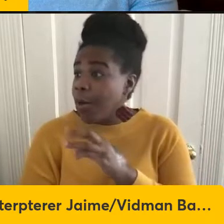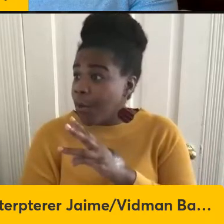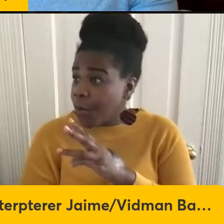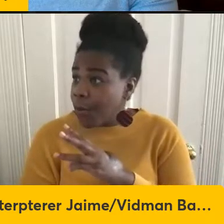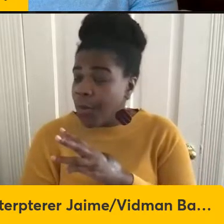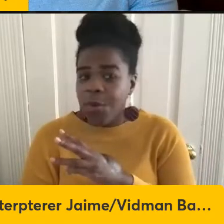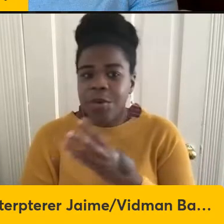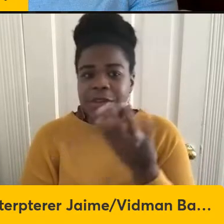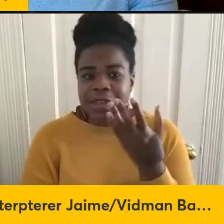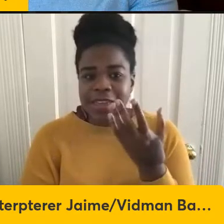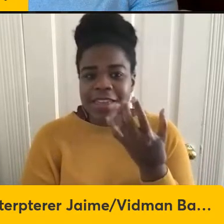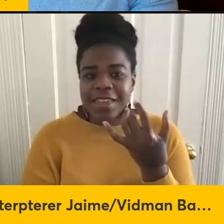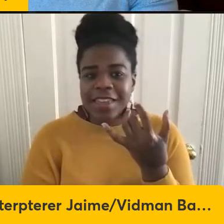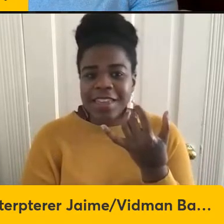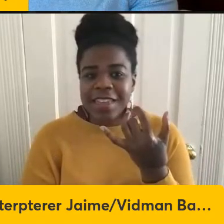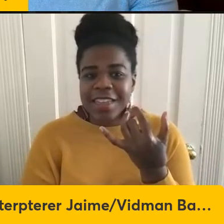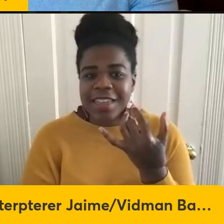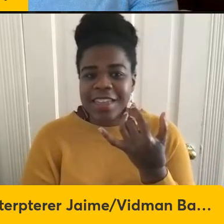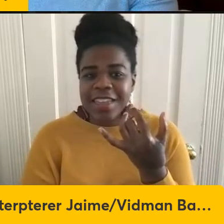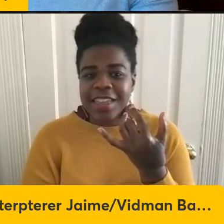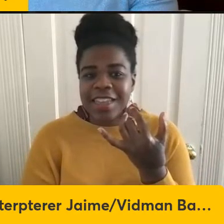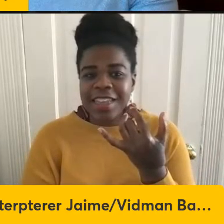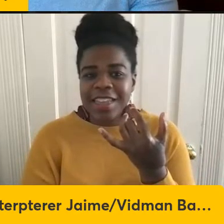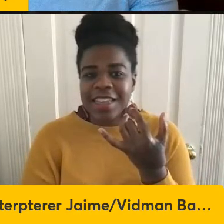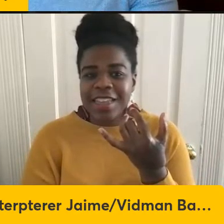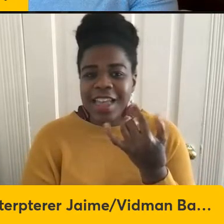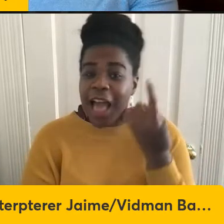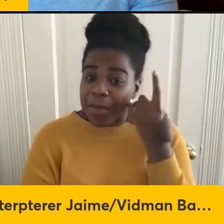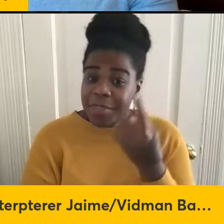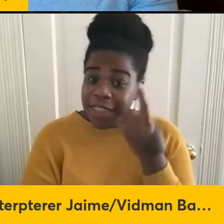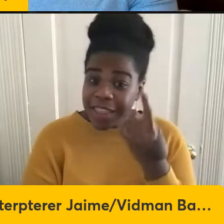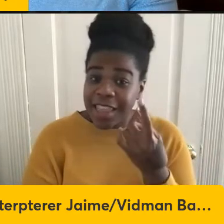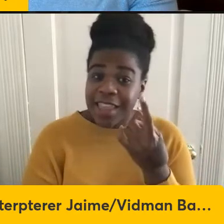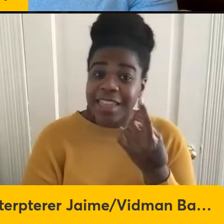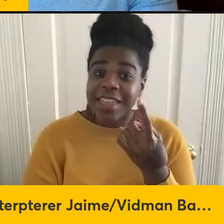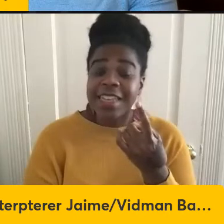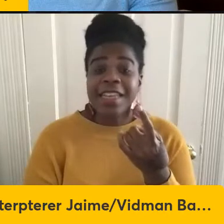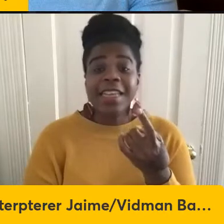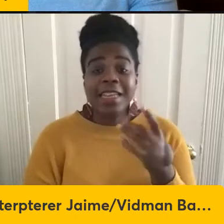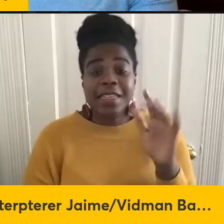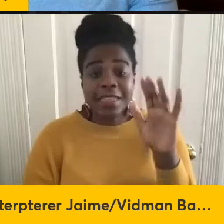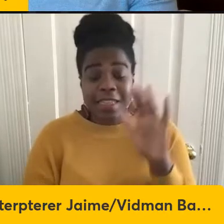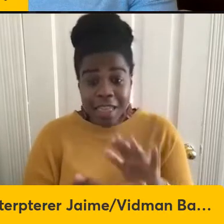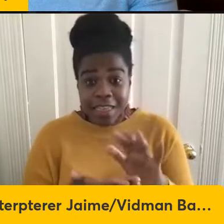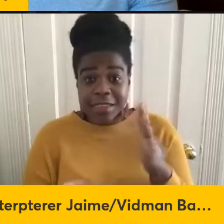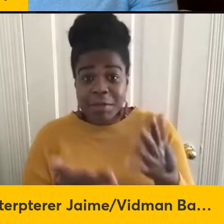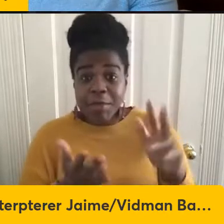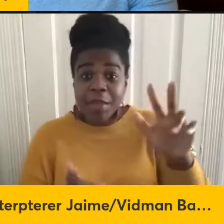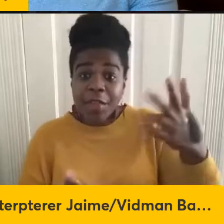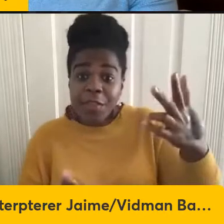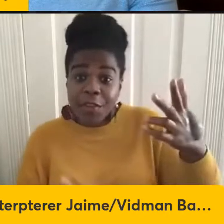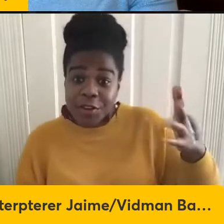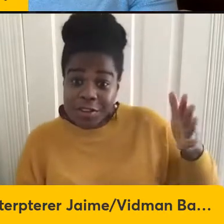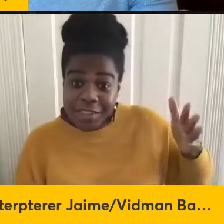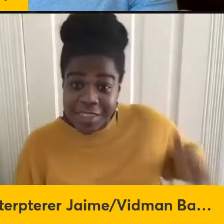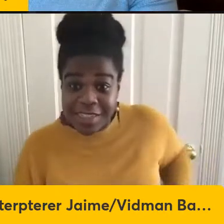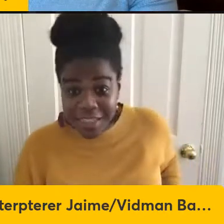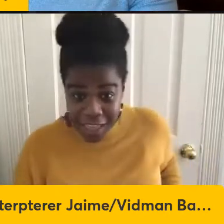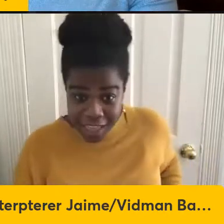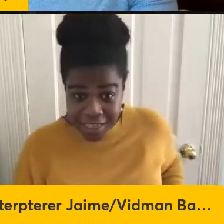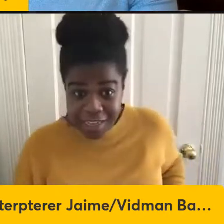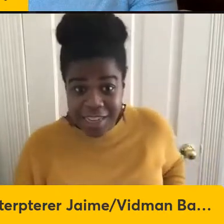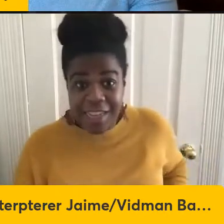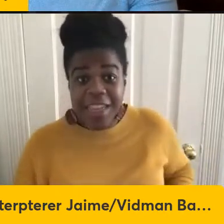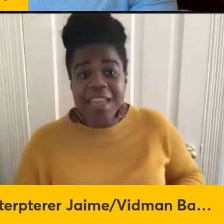this less as a two-side coin, but maybe there's a third side where you